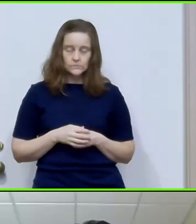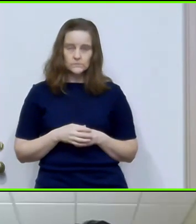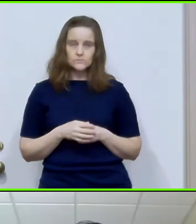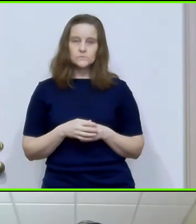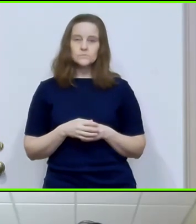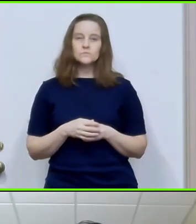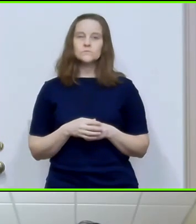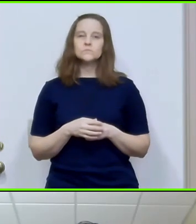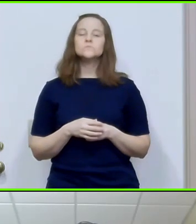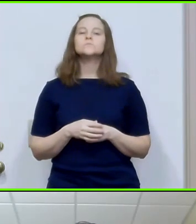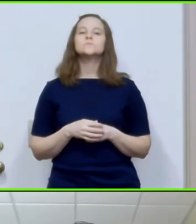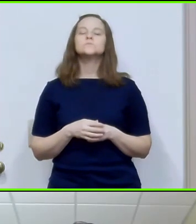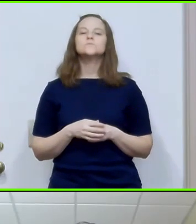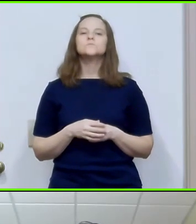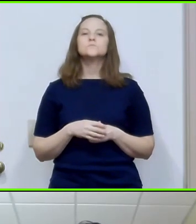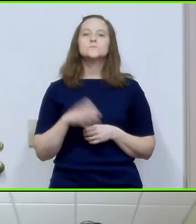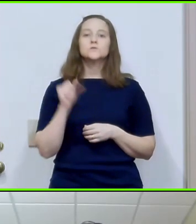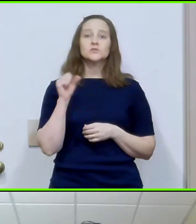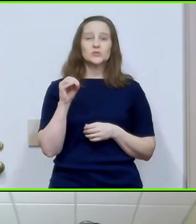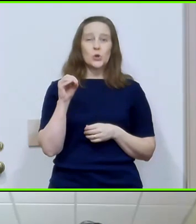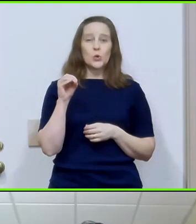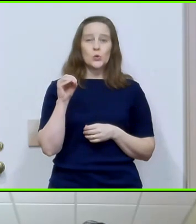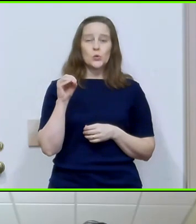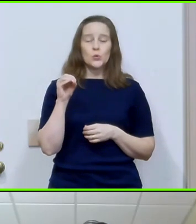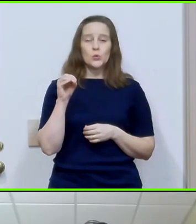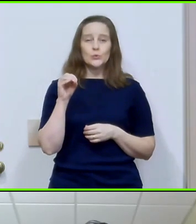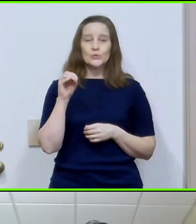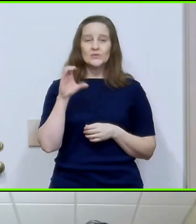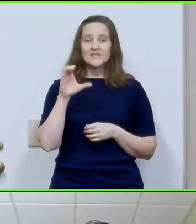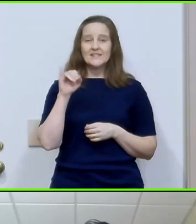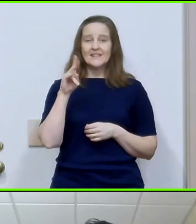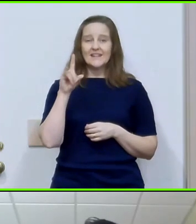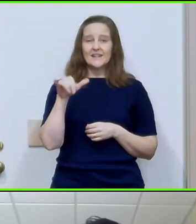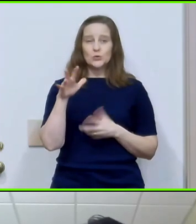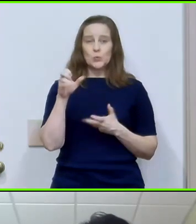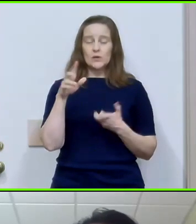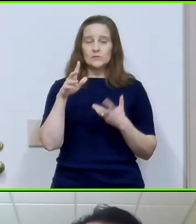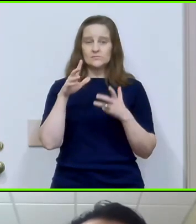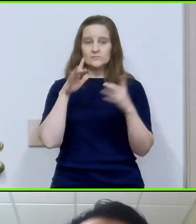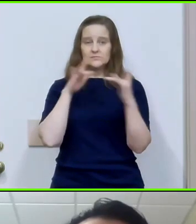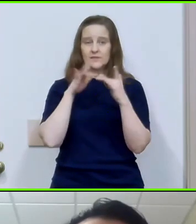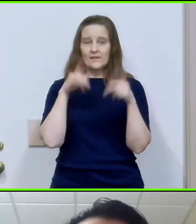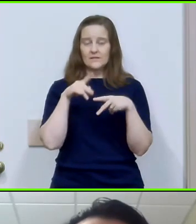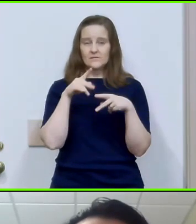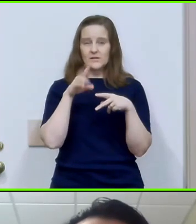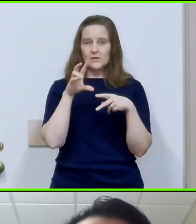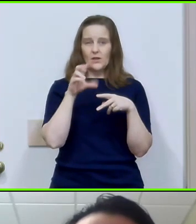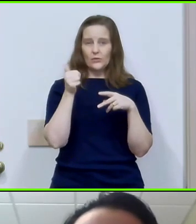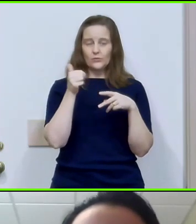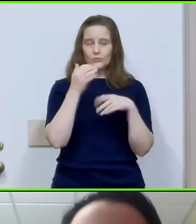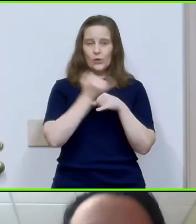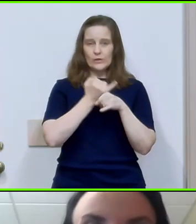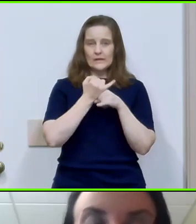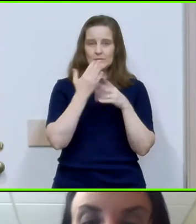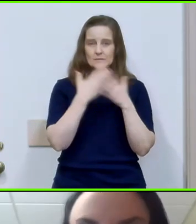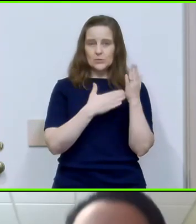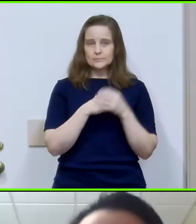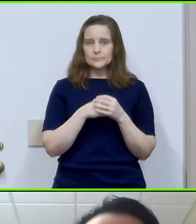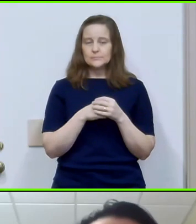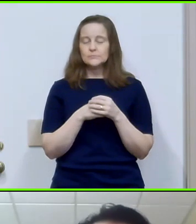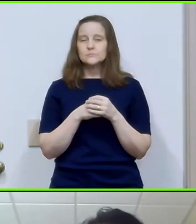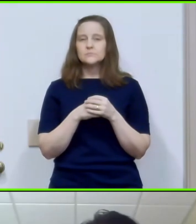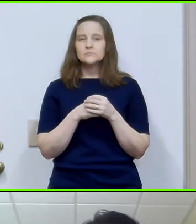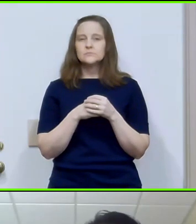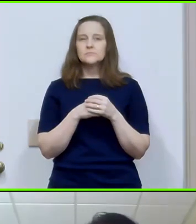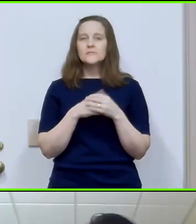So Cindy, do you wanna take the contact tracing part of the question and I'll deal with the other on-campus piece? Sure.